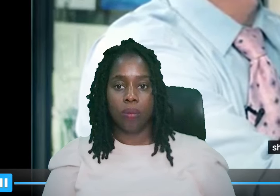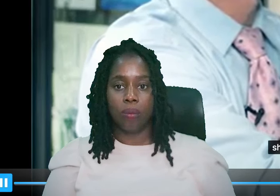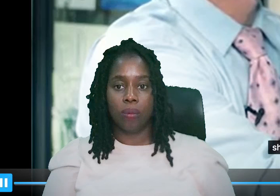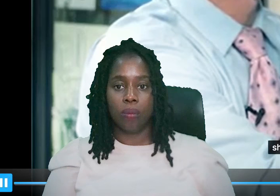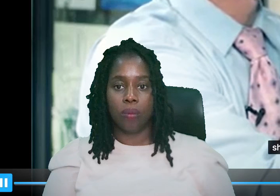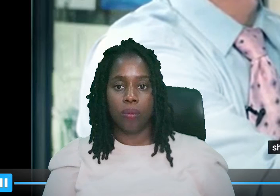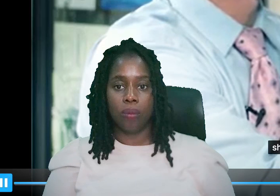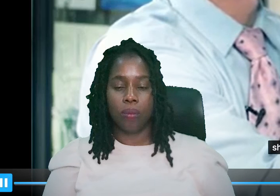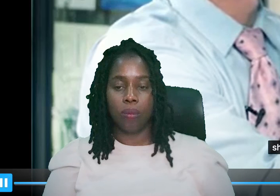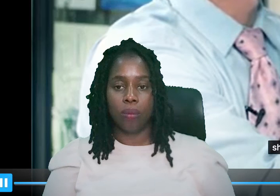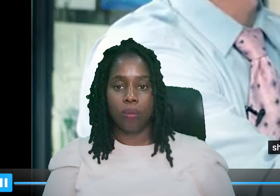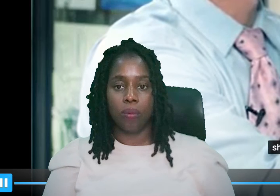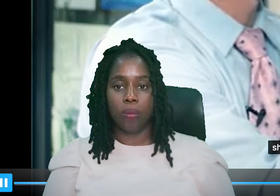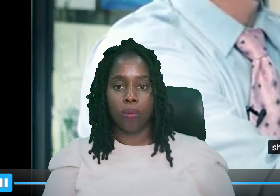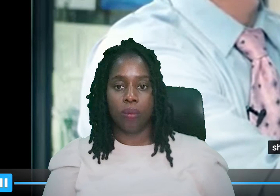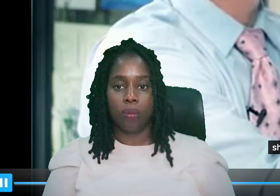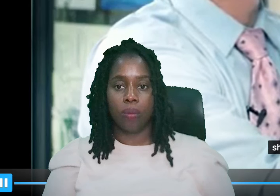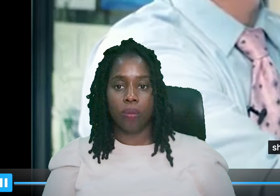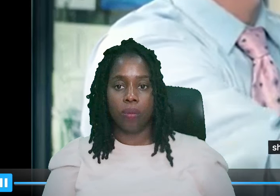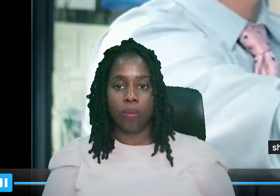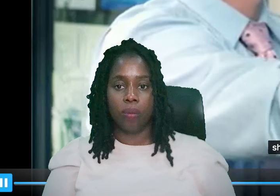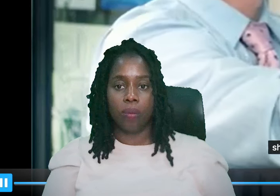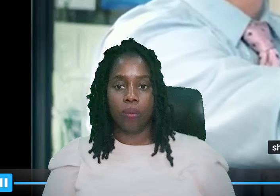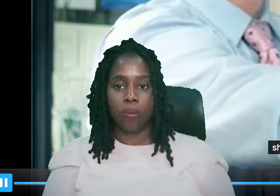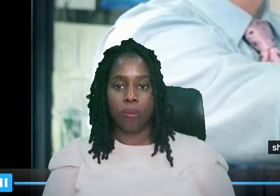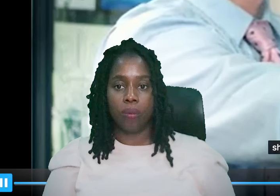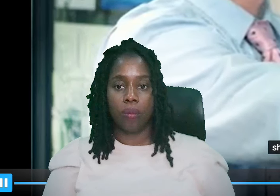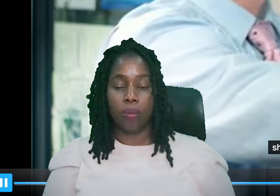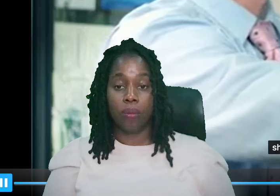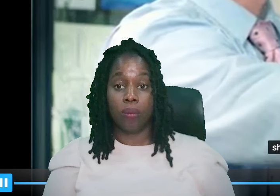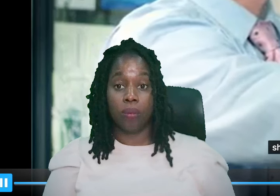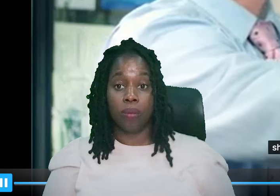this shorthand over just past 8. Right? So